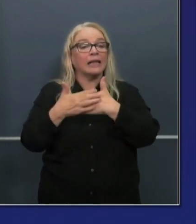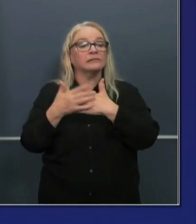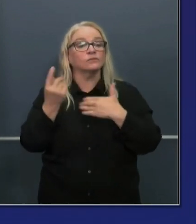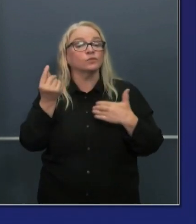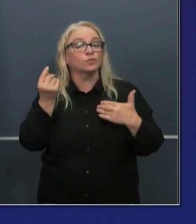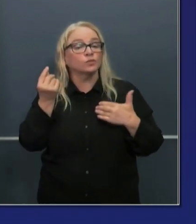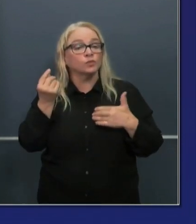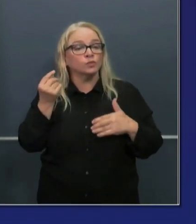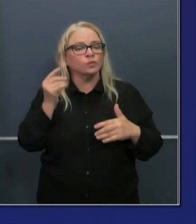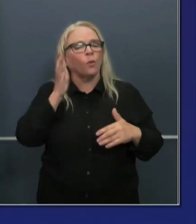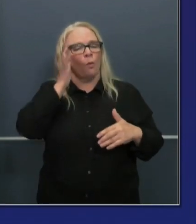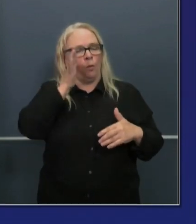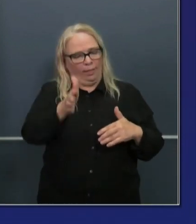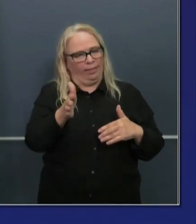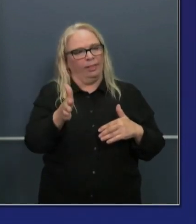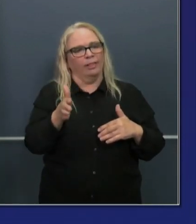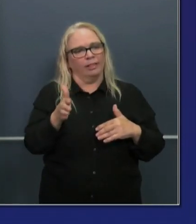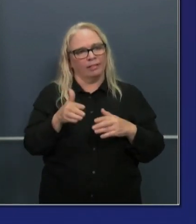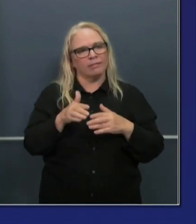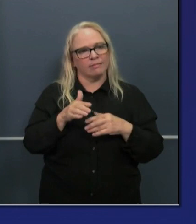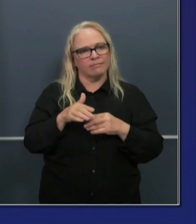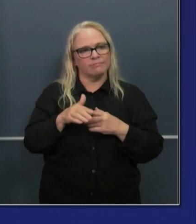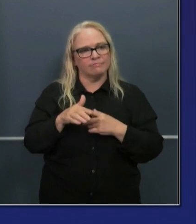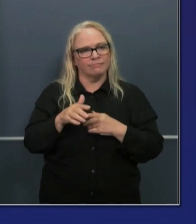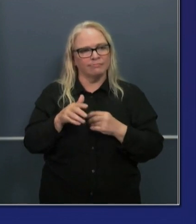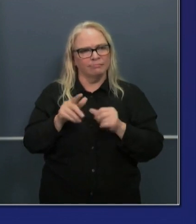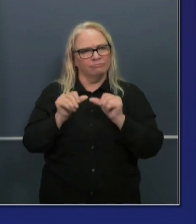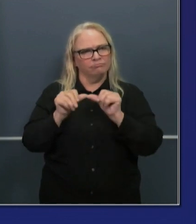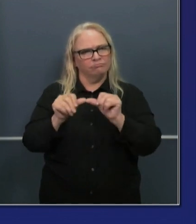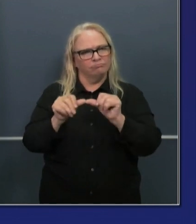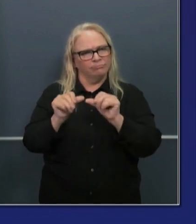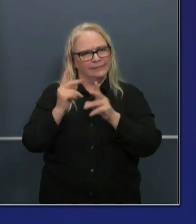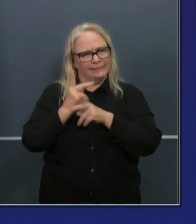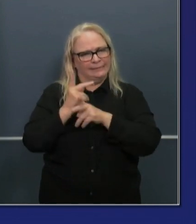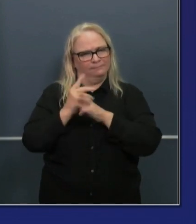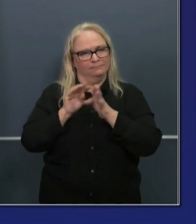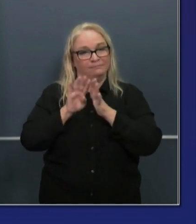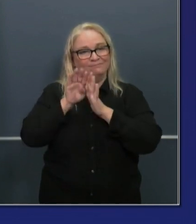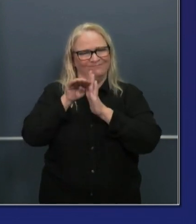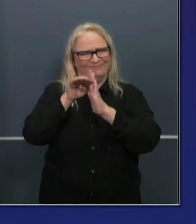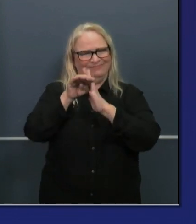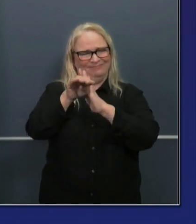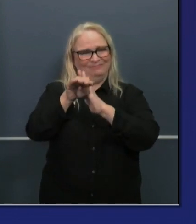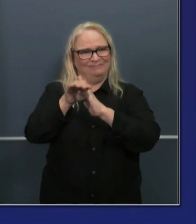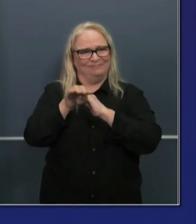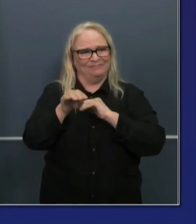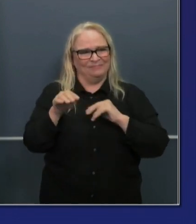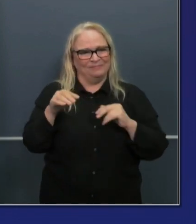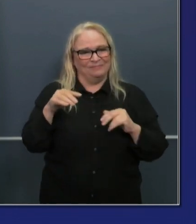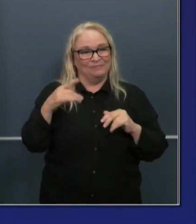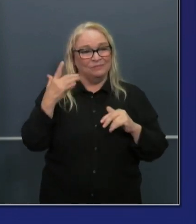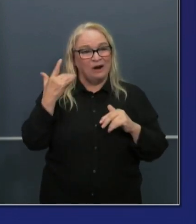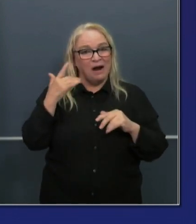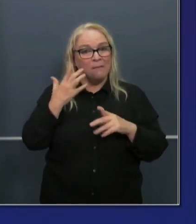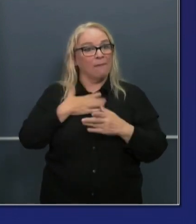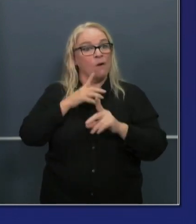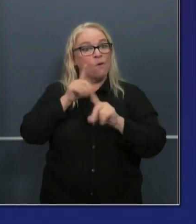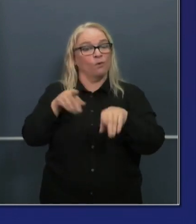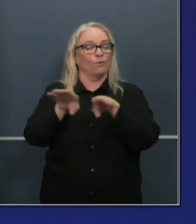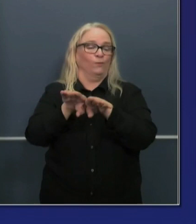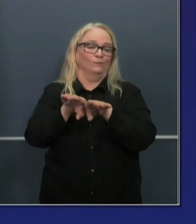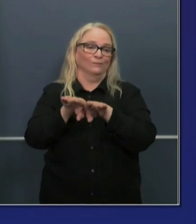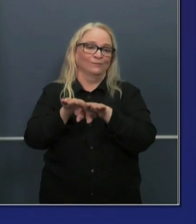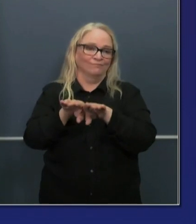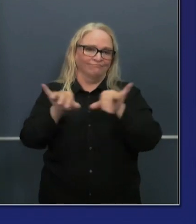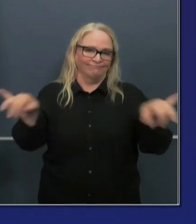the success bought us time to build capacity and to build our ability to respond to those in crisis, those in